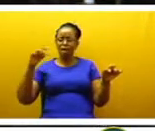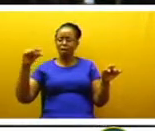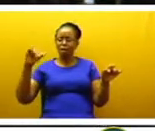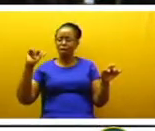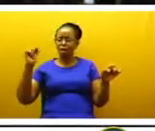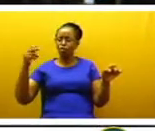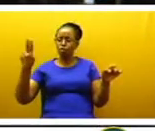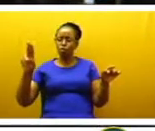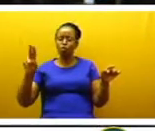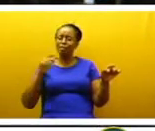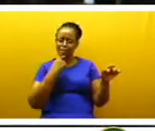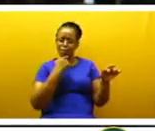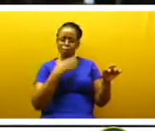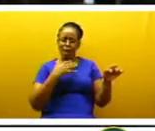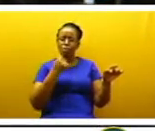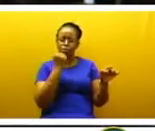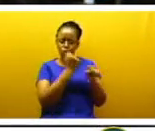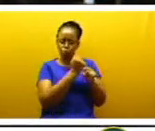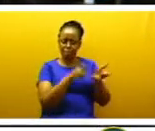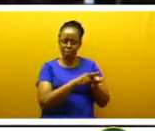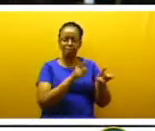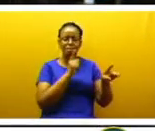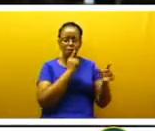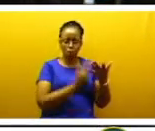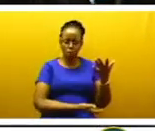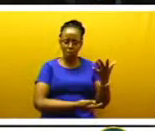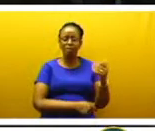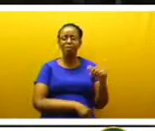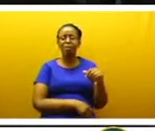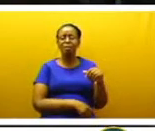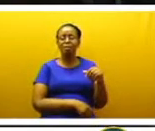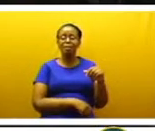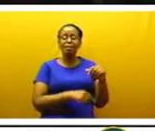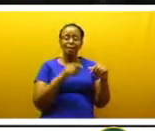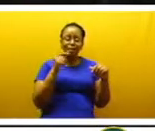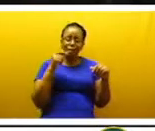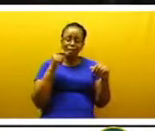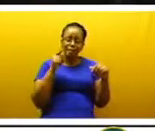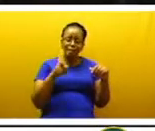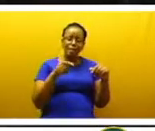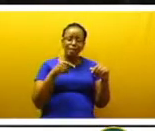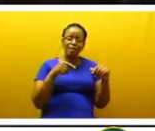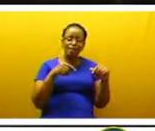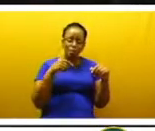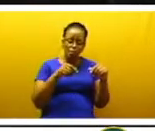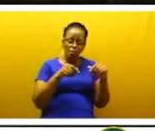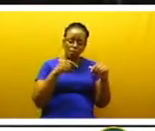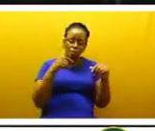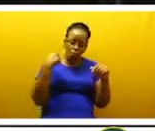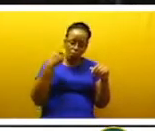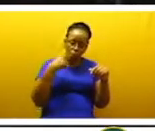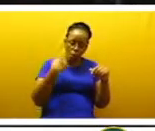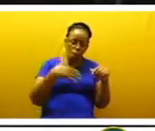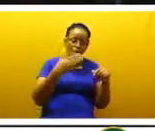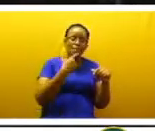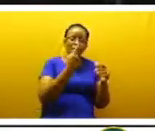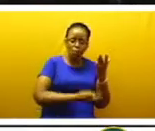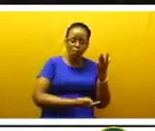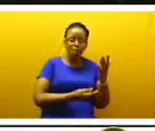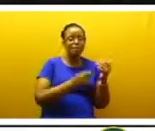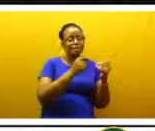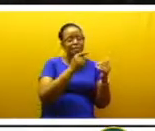And what does the doctrine of necessity always acknowledge? It acknowledges